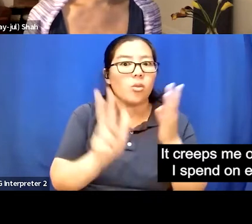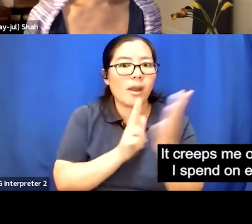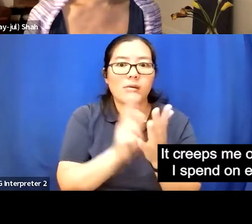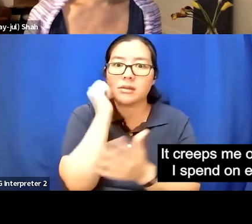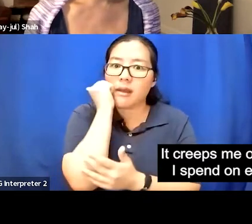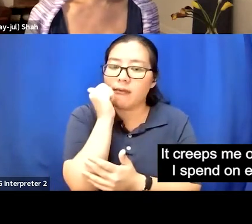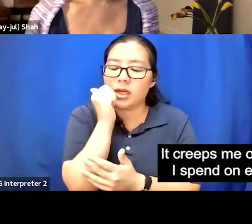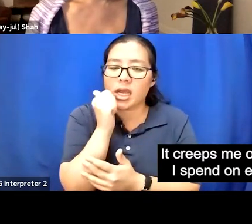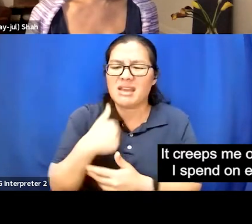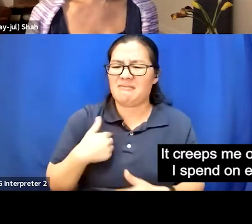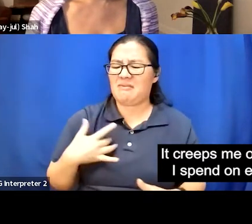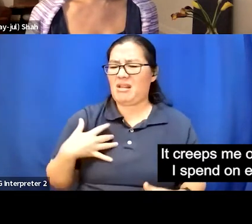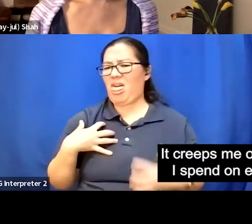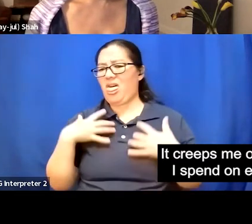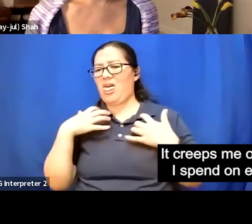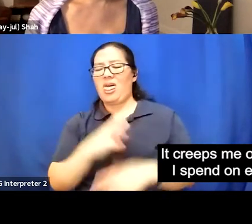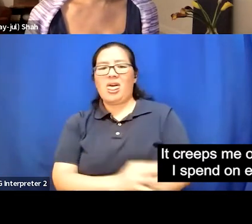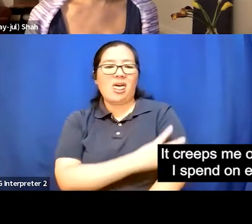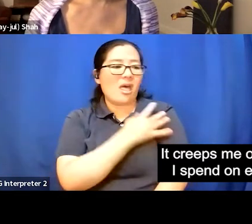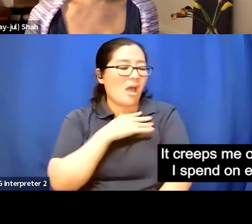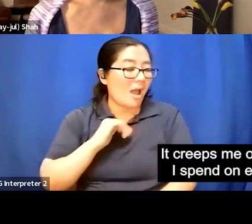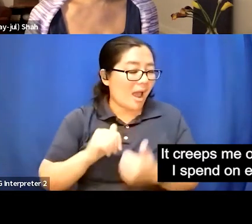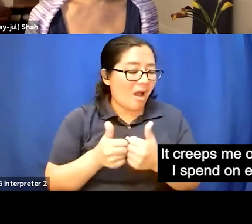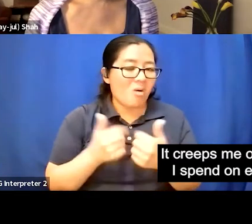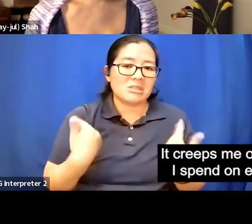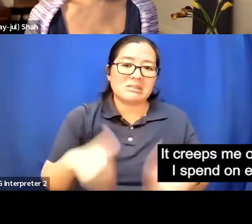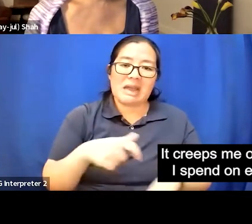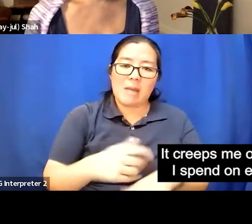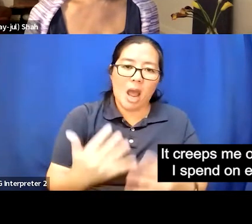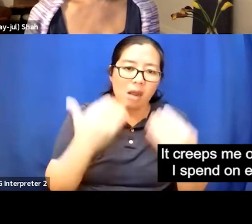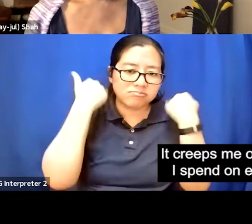me out how much time I spend on emails every day.